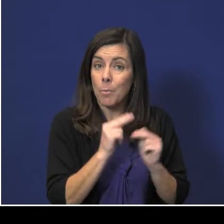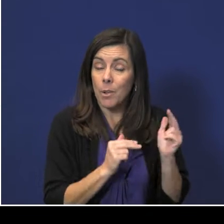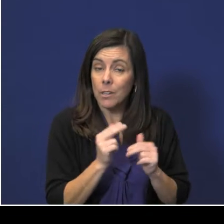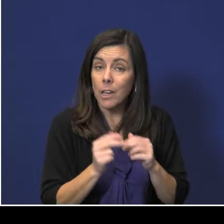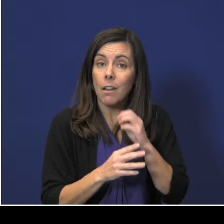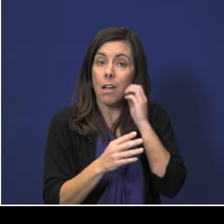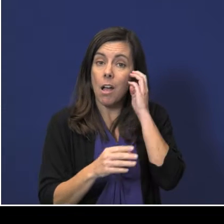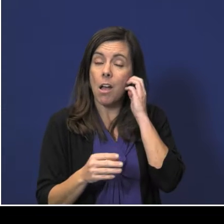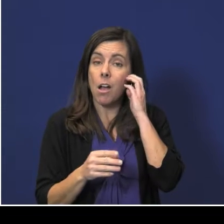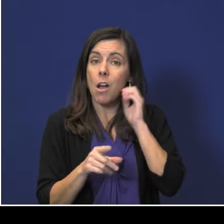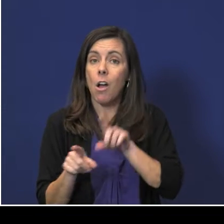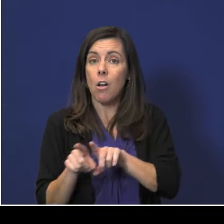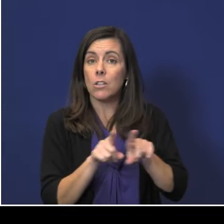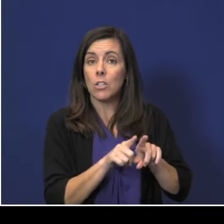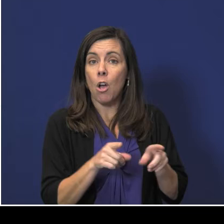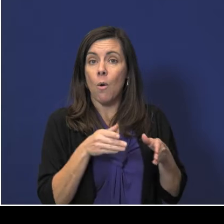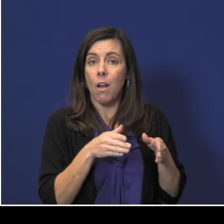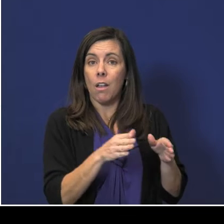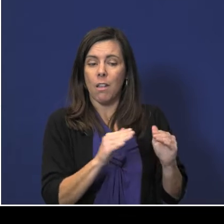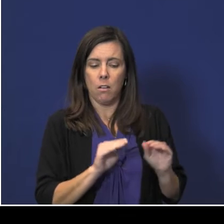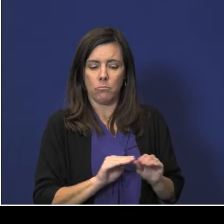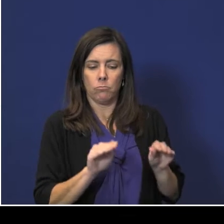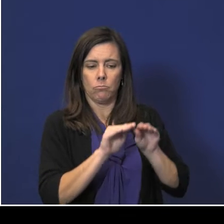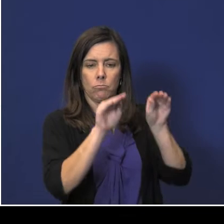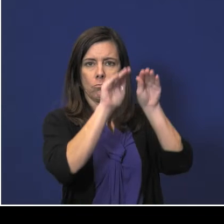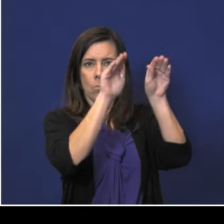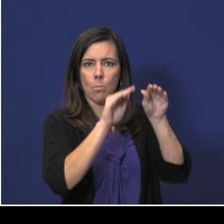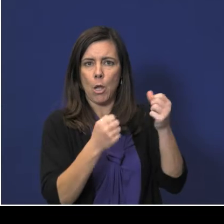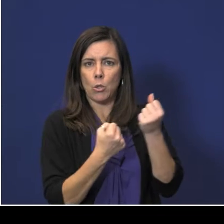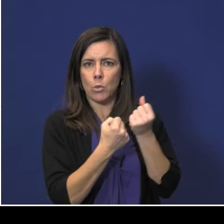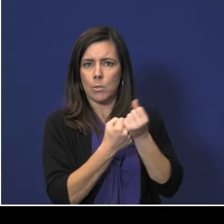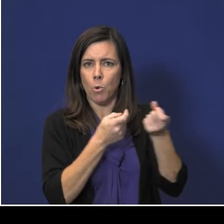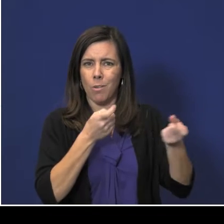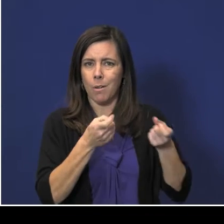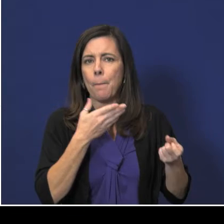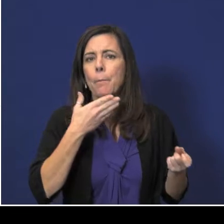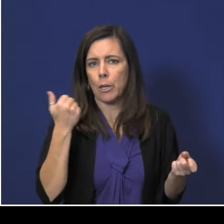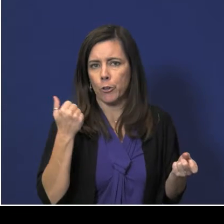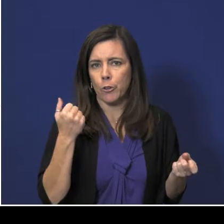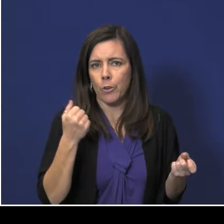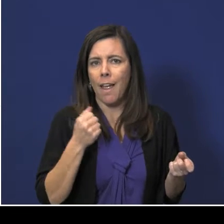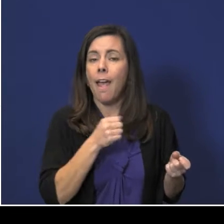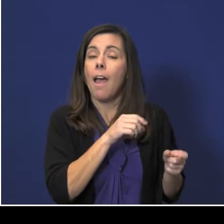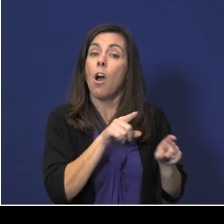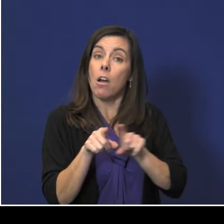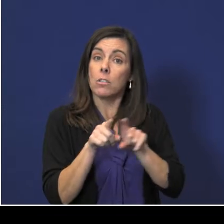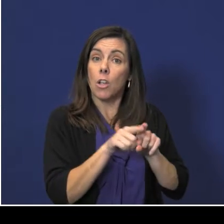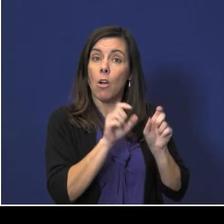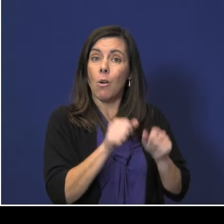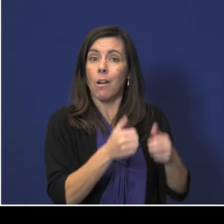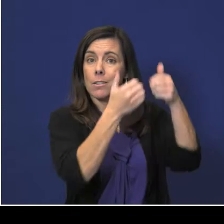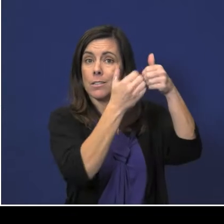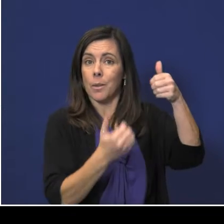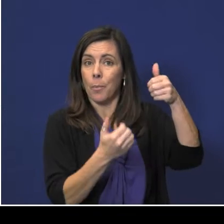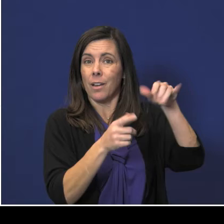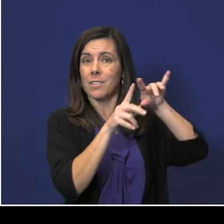the organization of the stacked floors to support the administration better and be able to separate the 2.